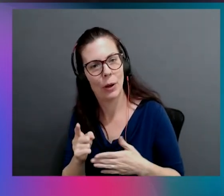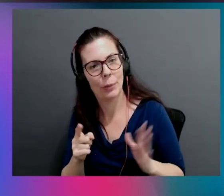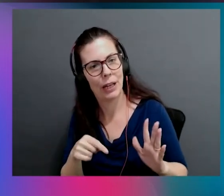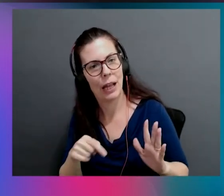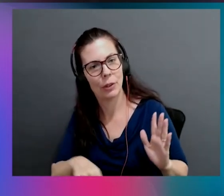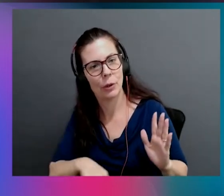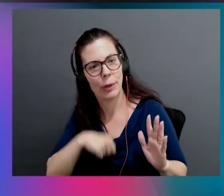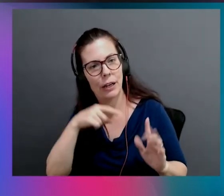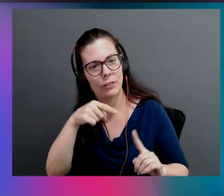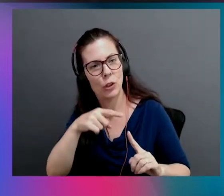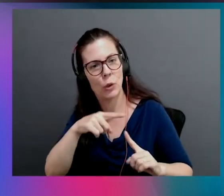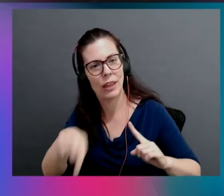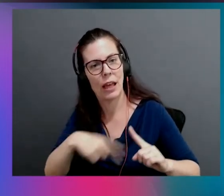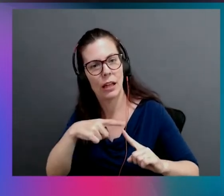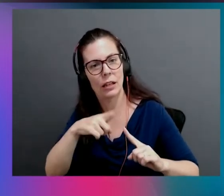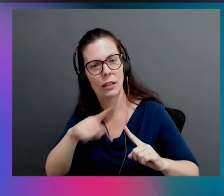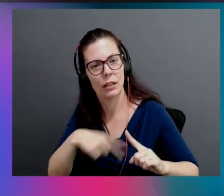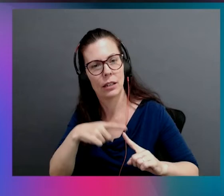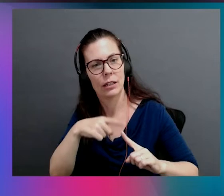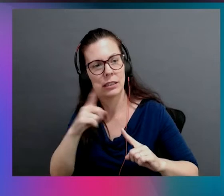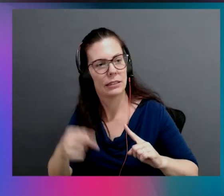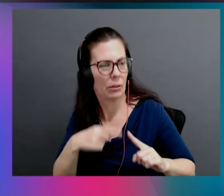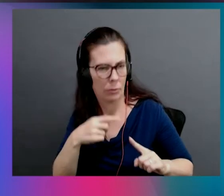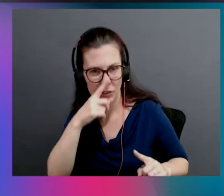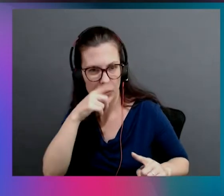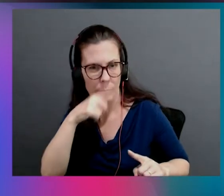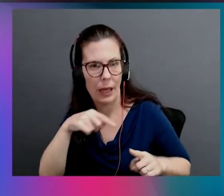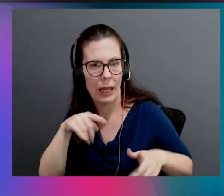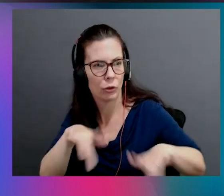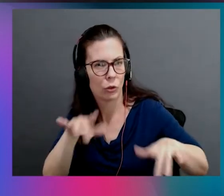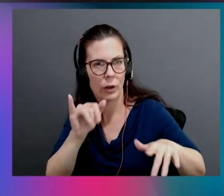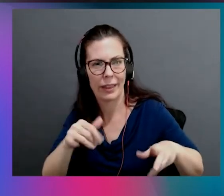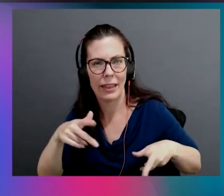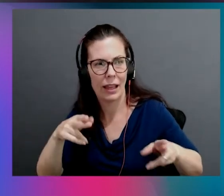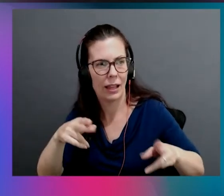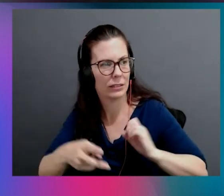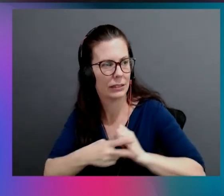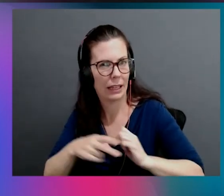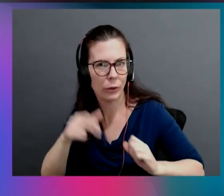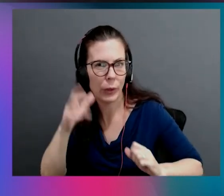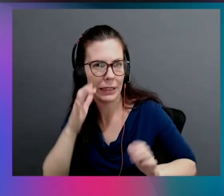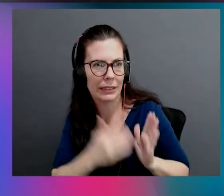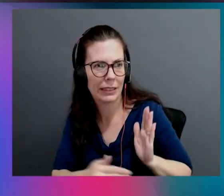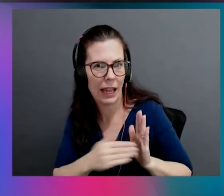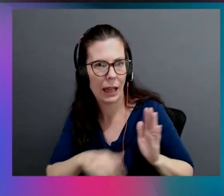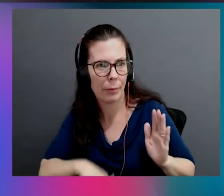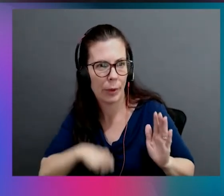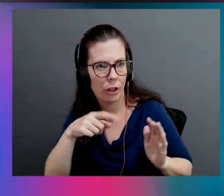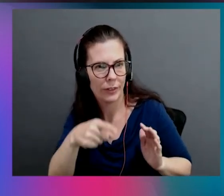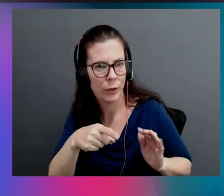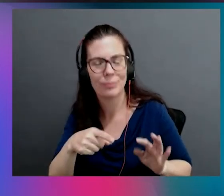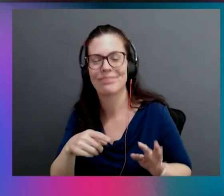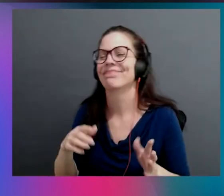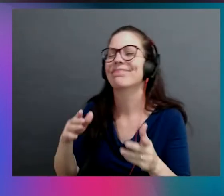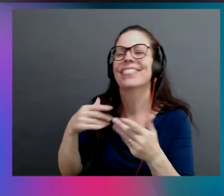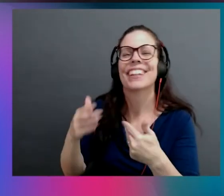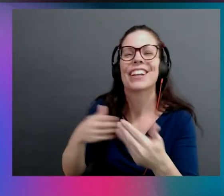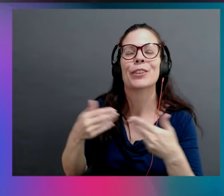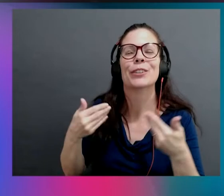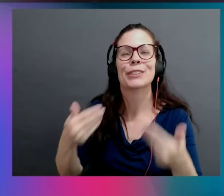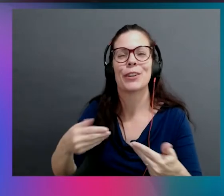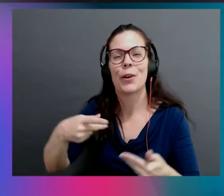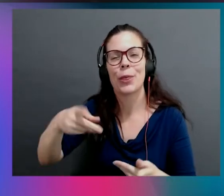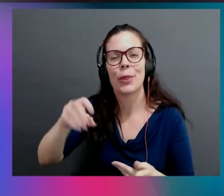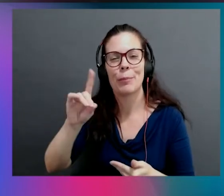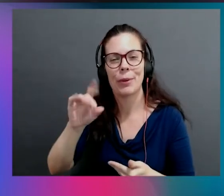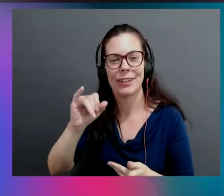on a loop somewhere. Somebody cut that out for me, please. So I've got this. It's going to play the actual podcast, and then it's going to write